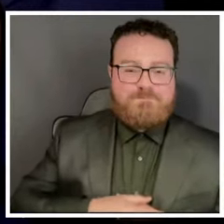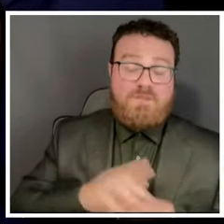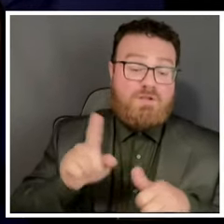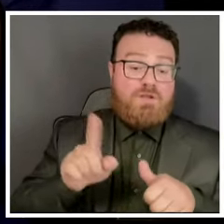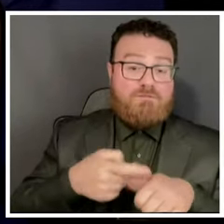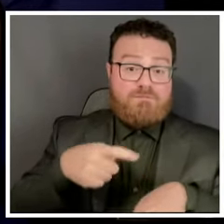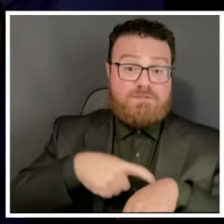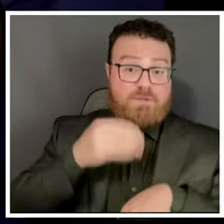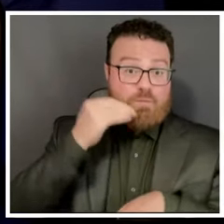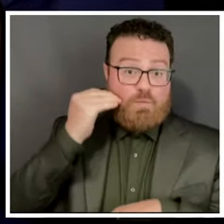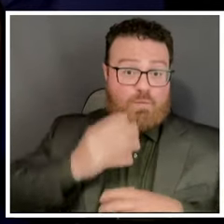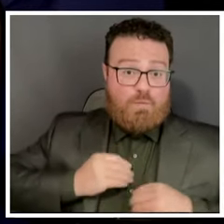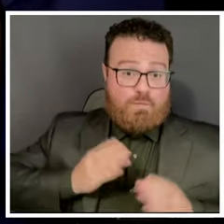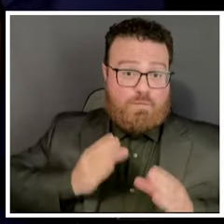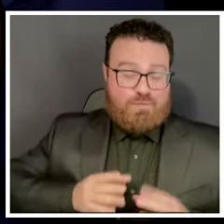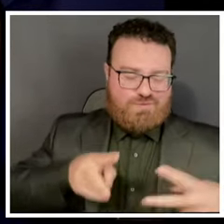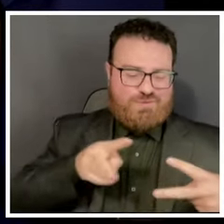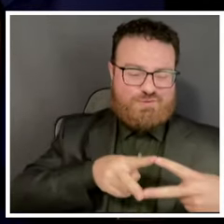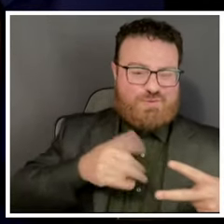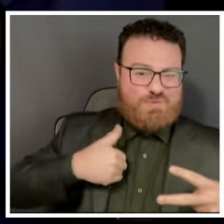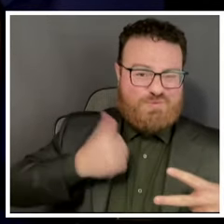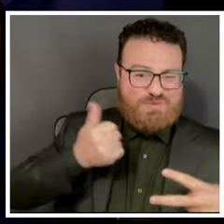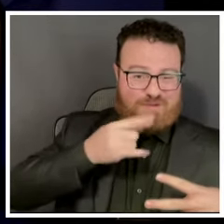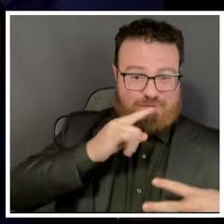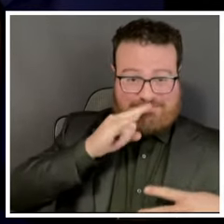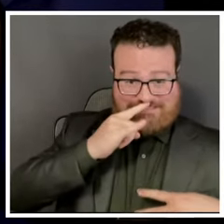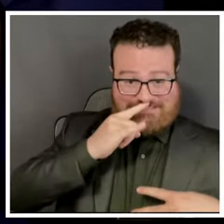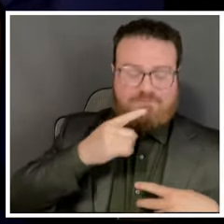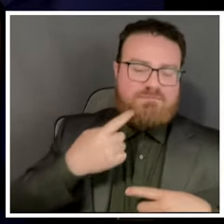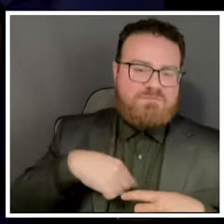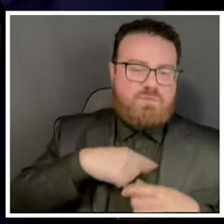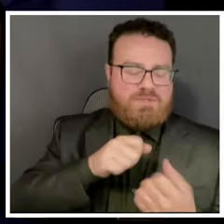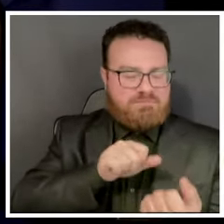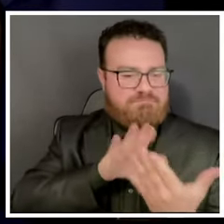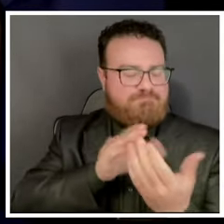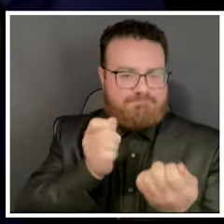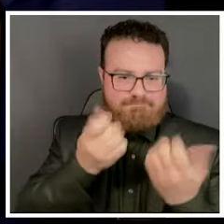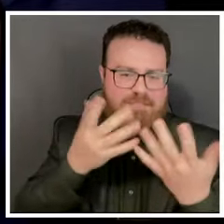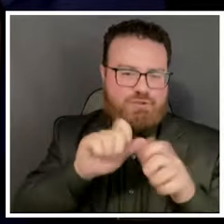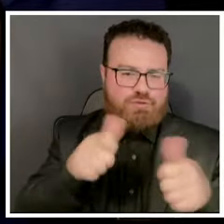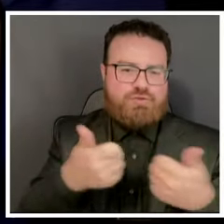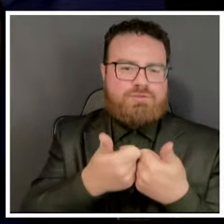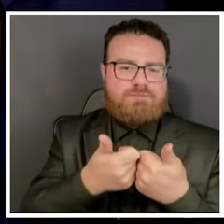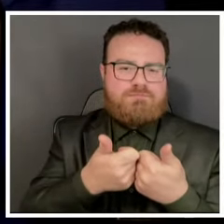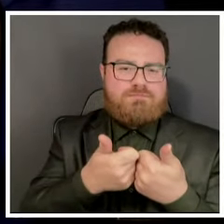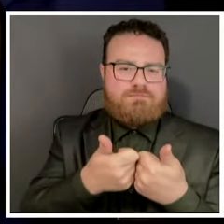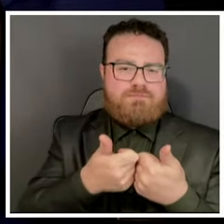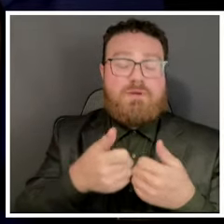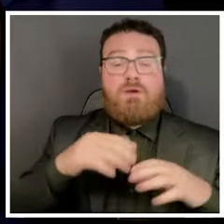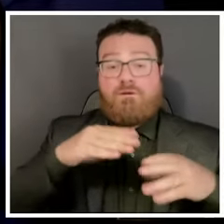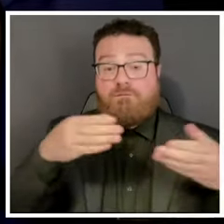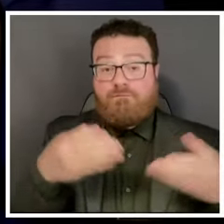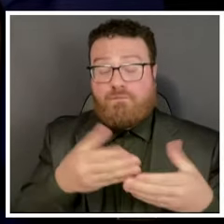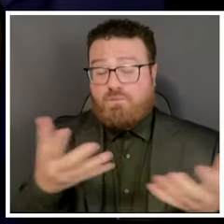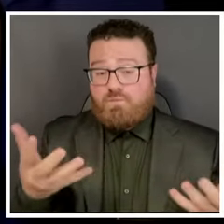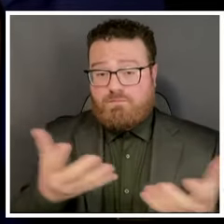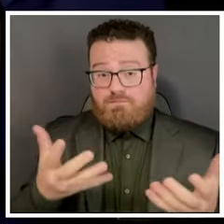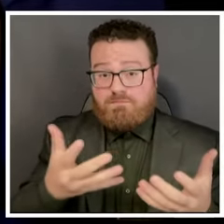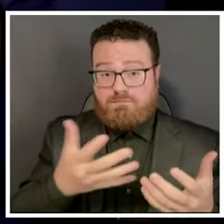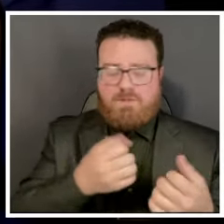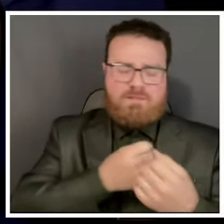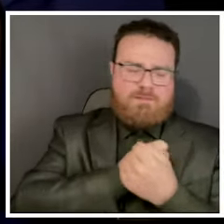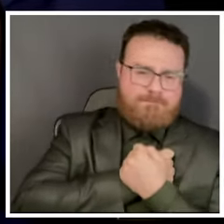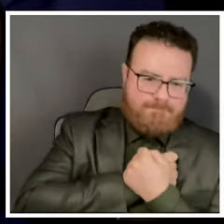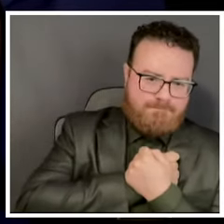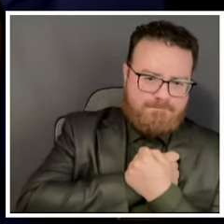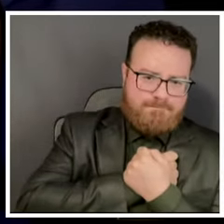daughters. But we always stayed focused on love and cherished memories, dreaming